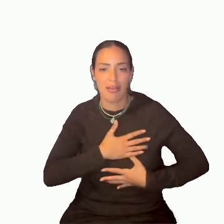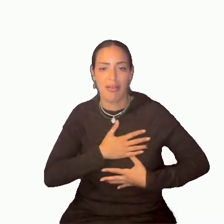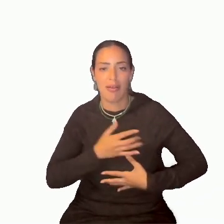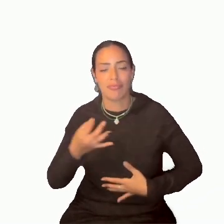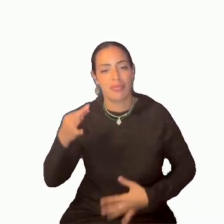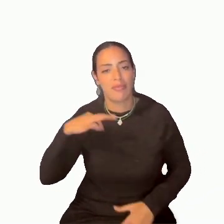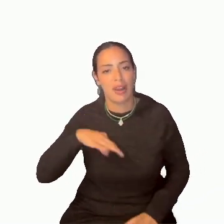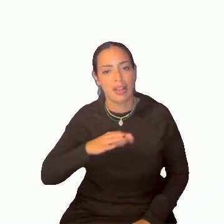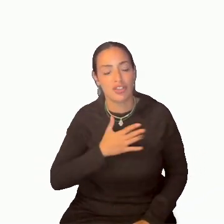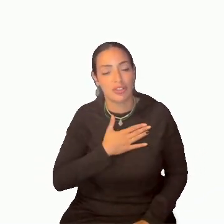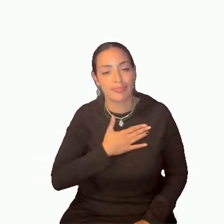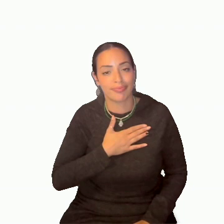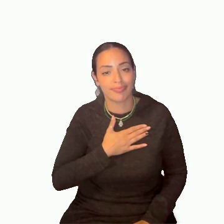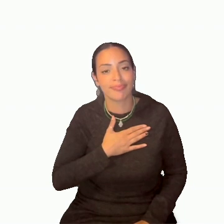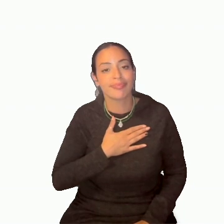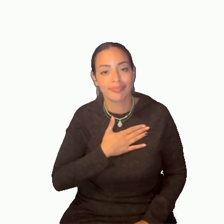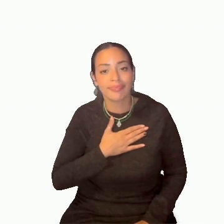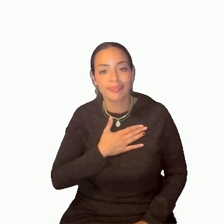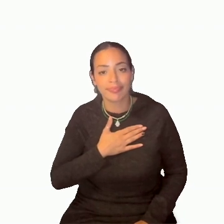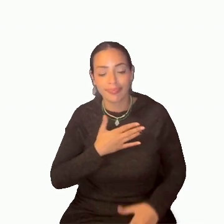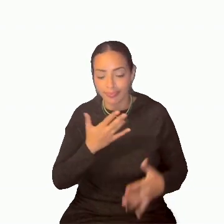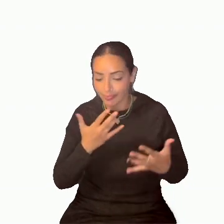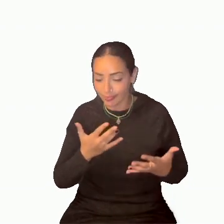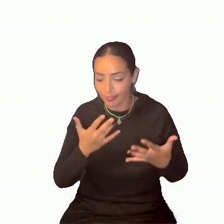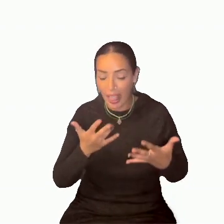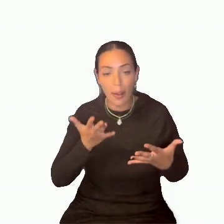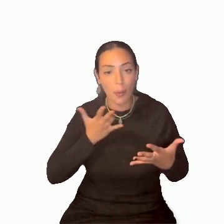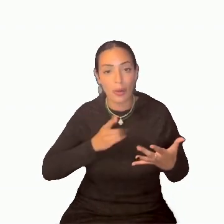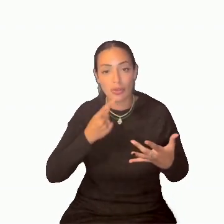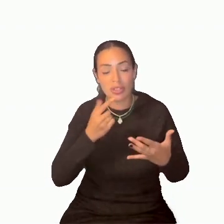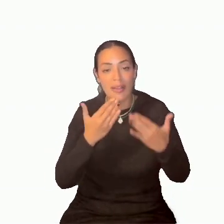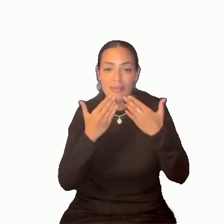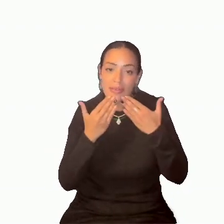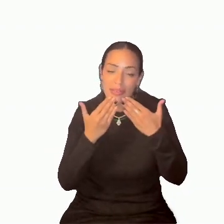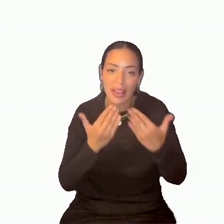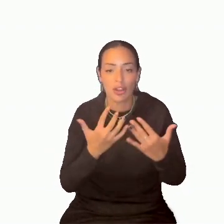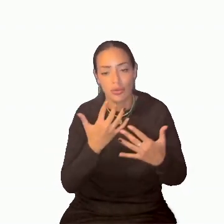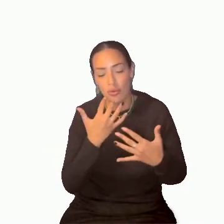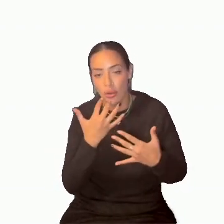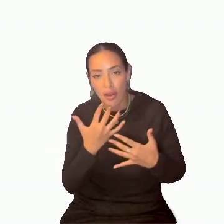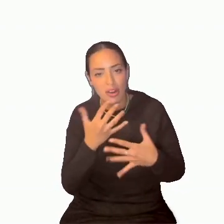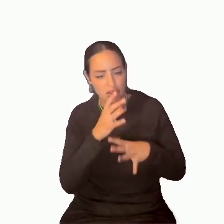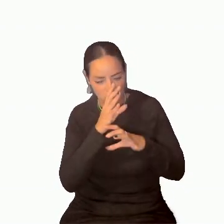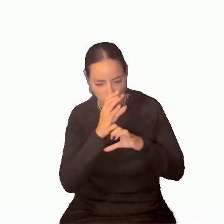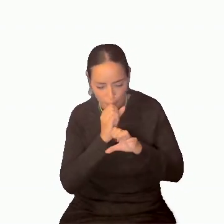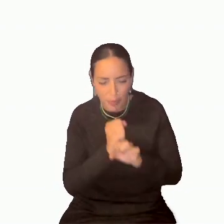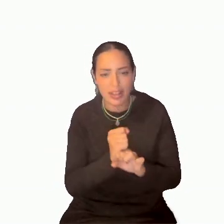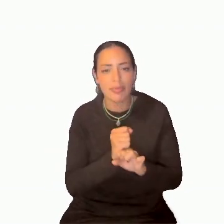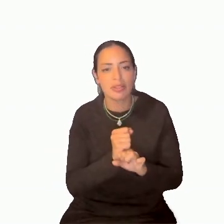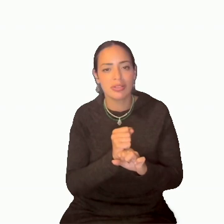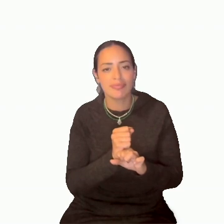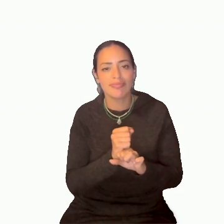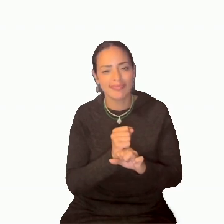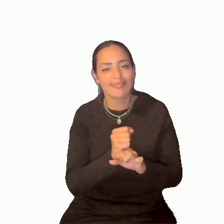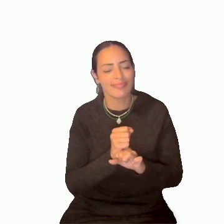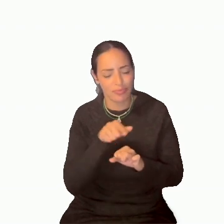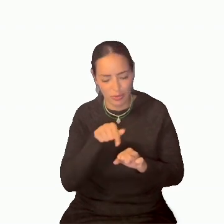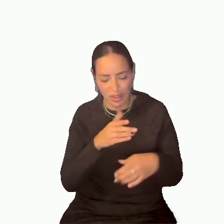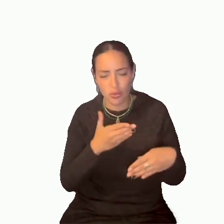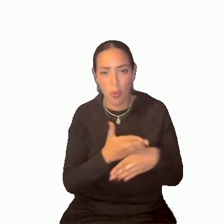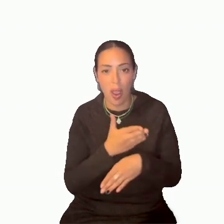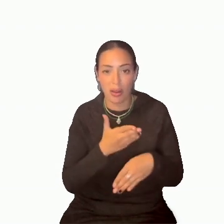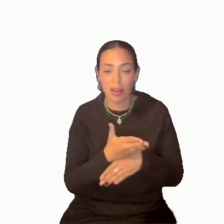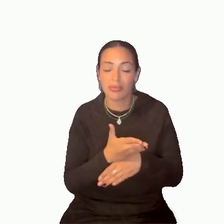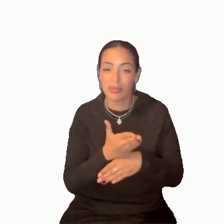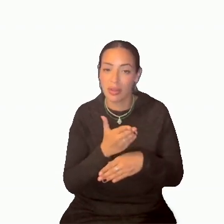All that remains is for me to take this opportunity to thank you for your courage and commitment to this work, and to remind you of the difference that it can and does make